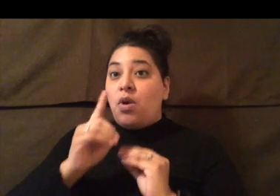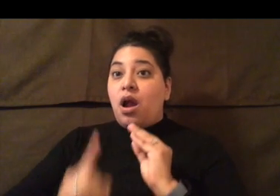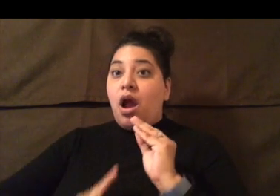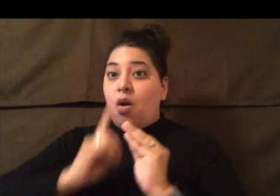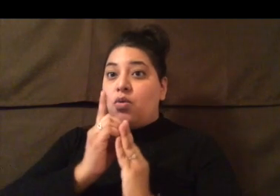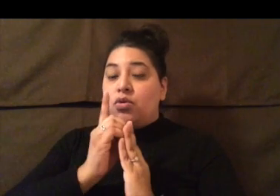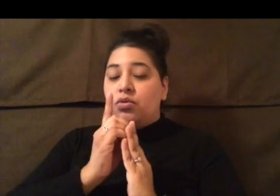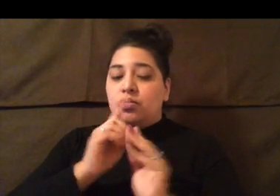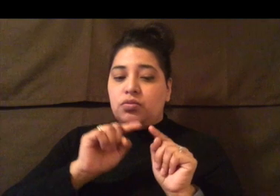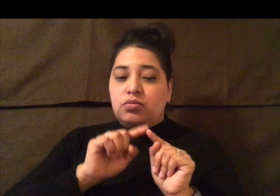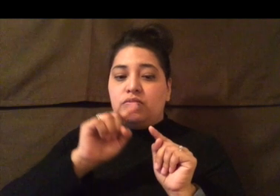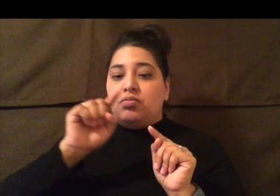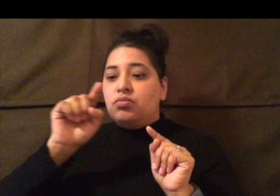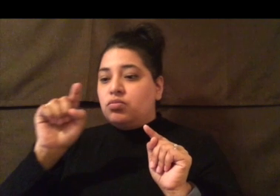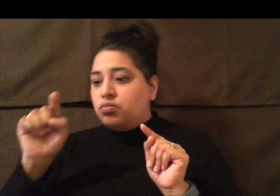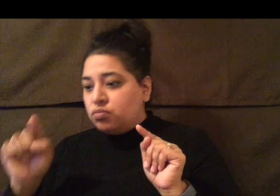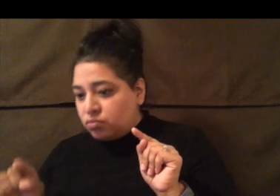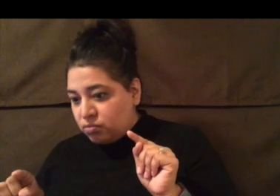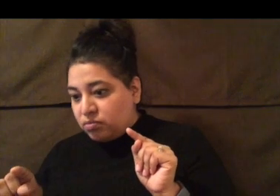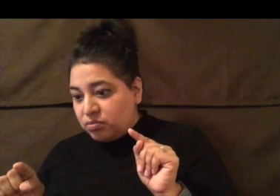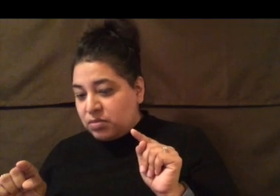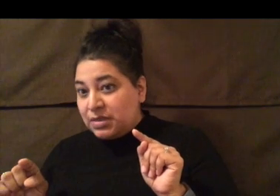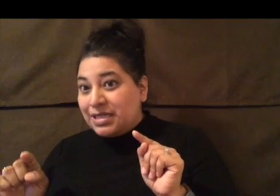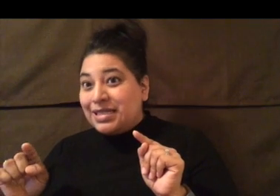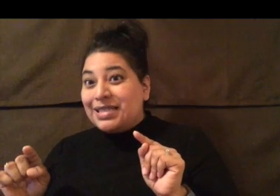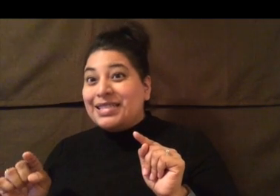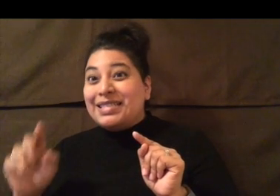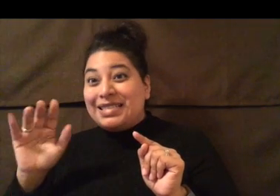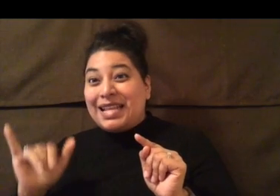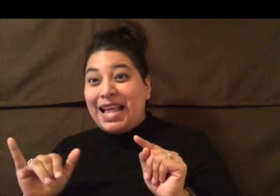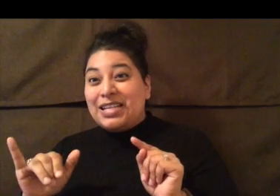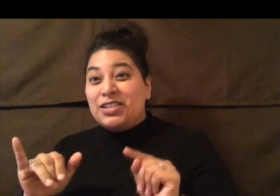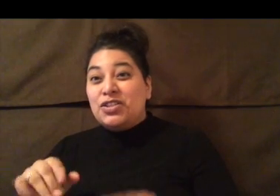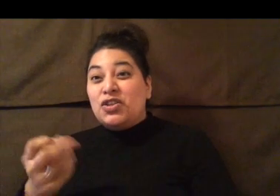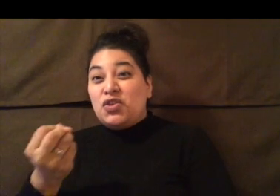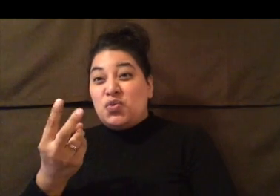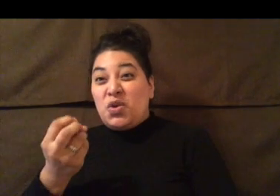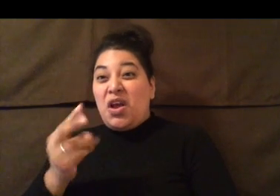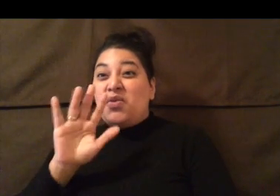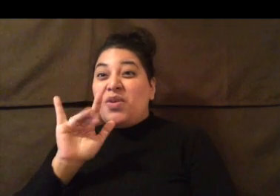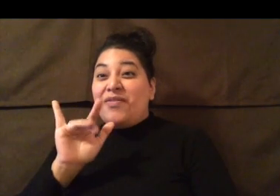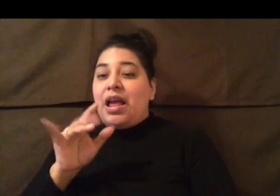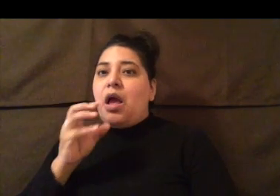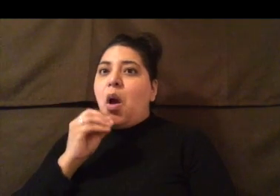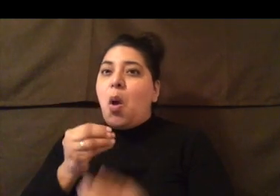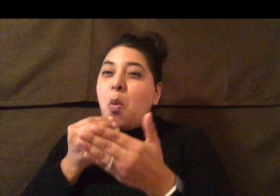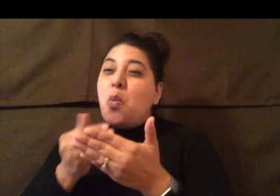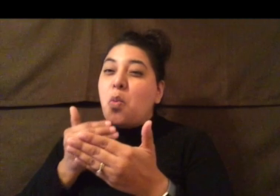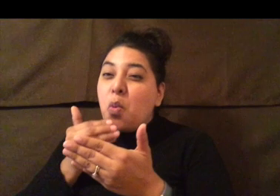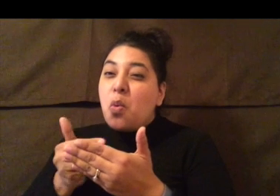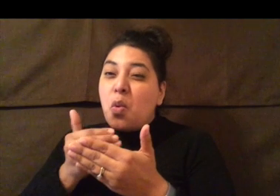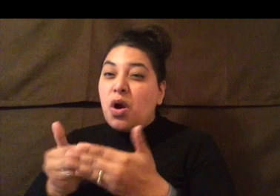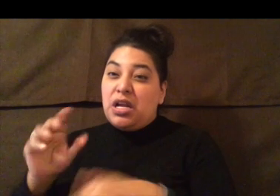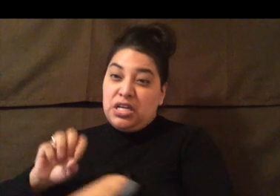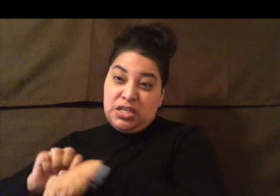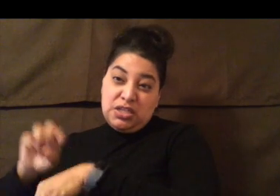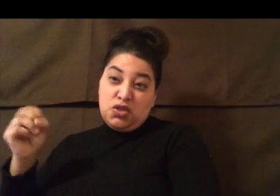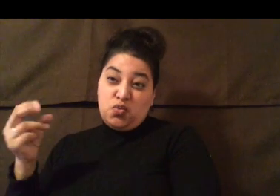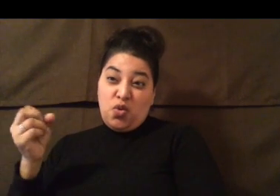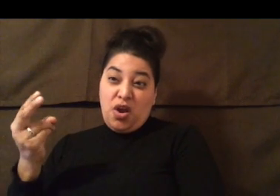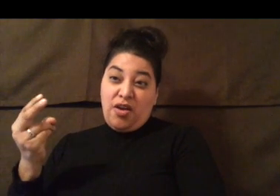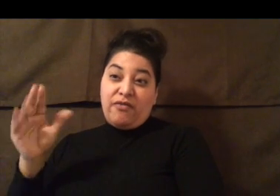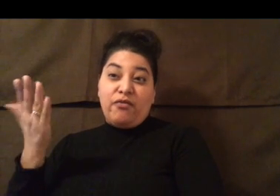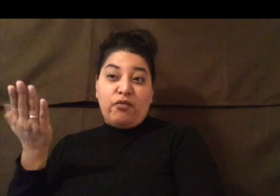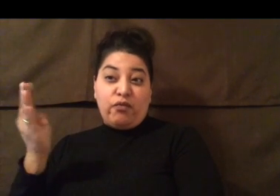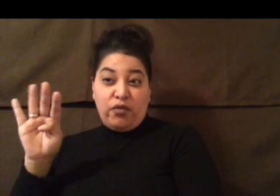plus 1 hour. That's going to be 12:25. Okay, we're getting warmer and warmer and warmer.